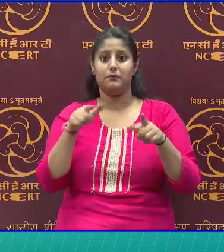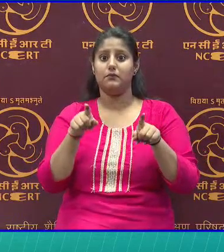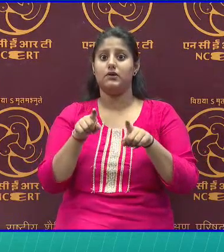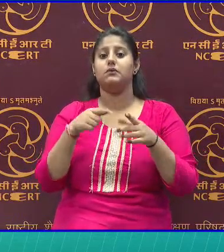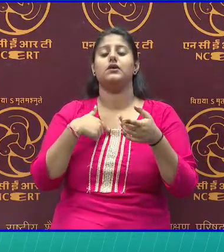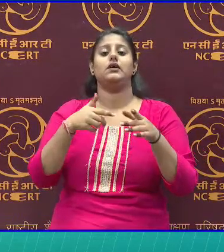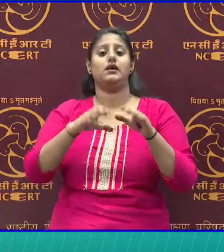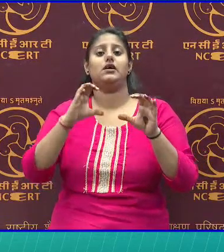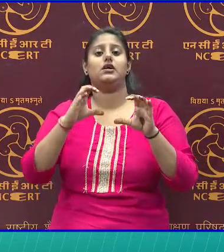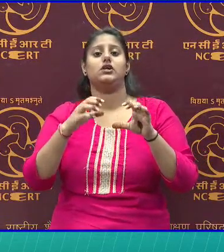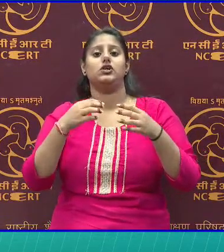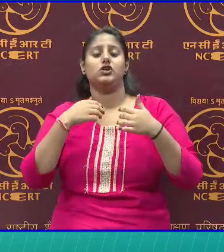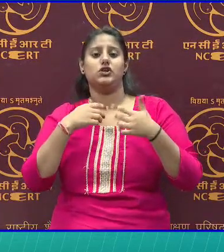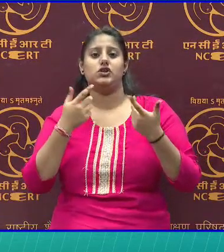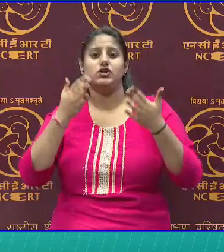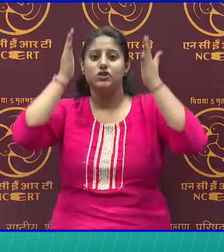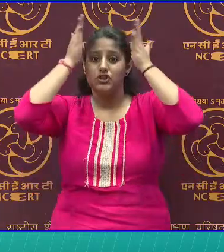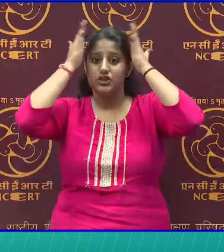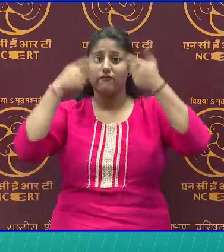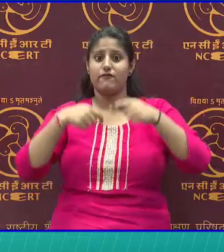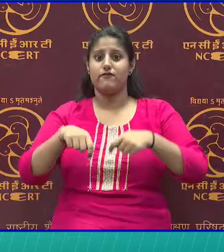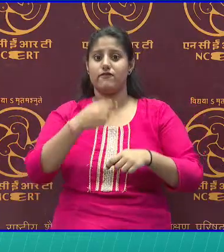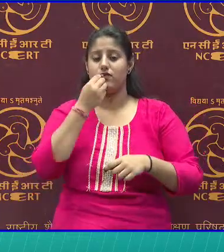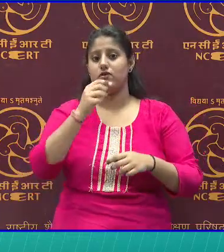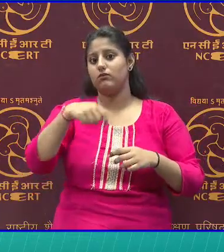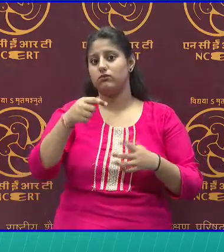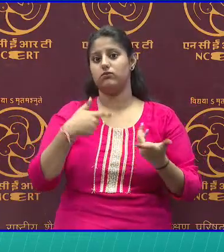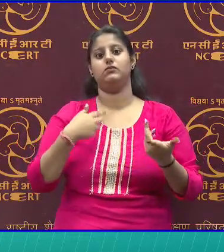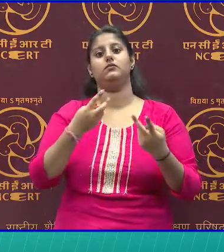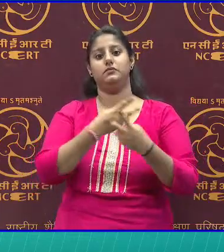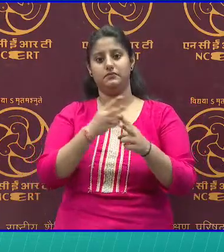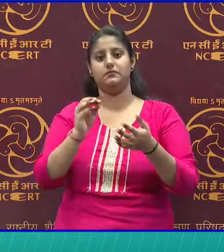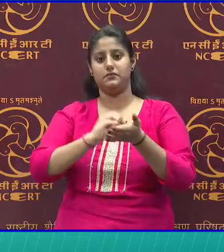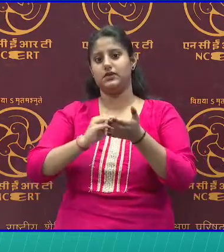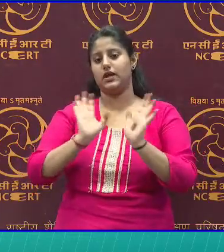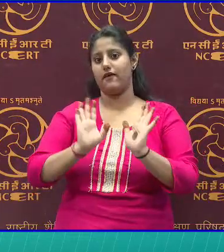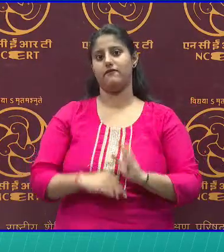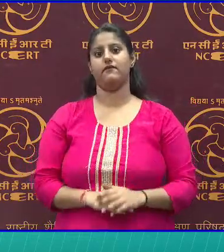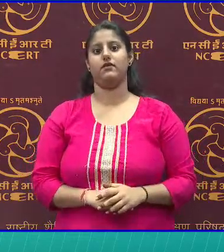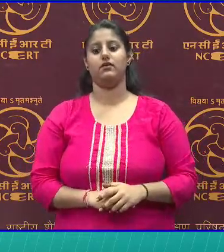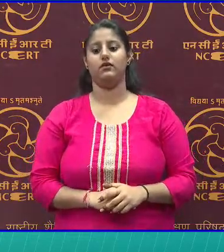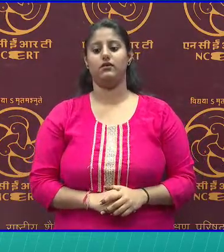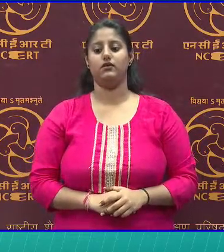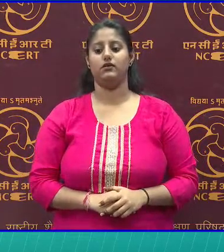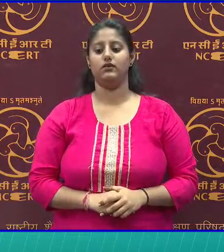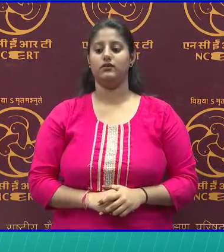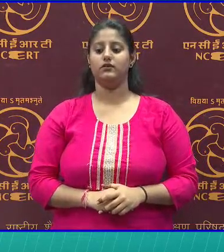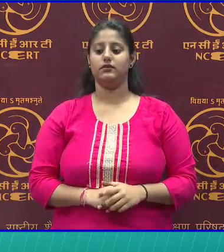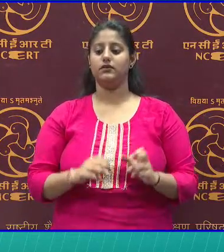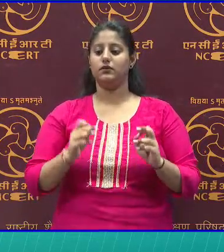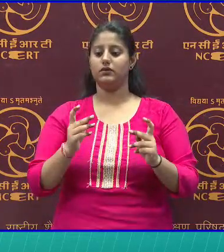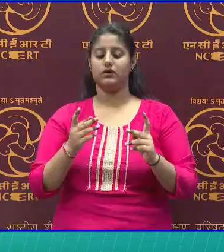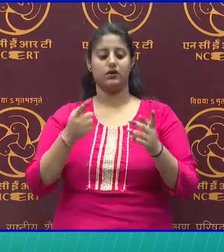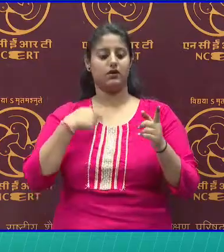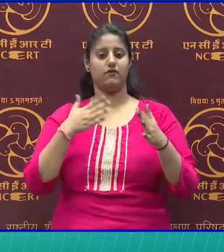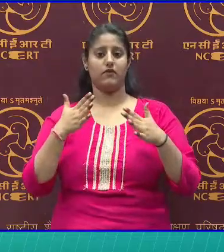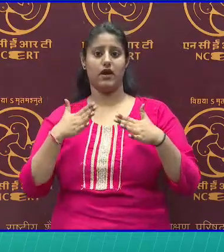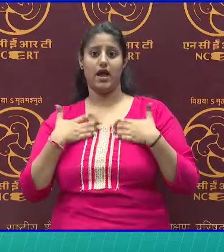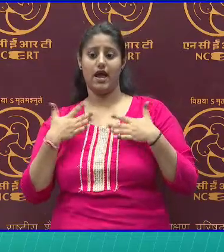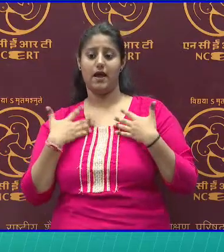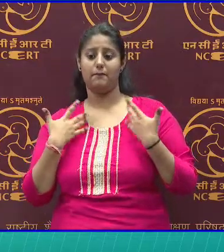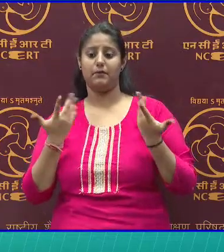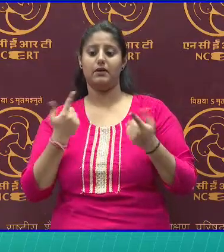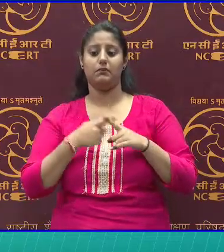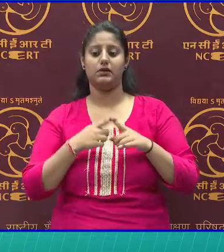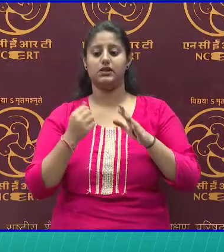So these pre-vocational skills and things also we are introducing through this. And then when it comes to the happy and healthy